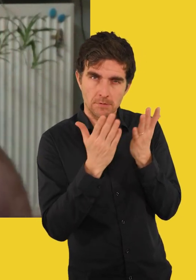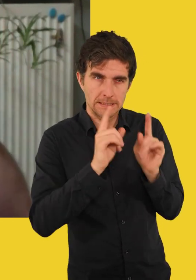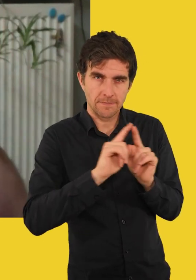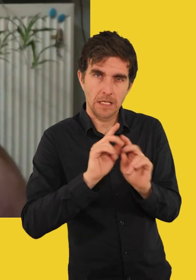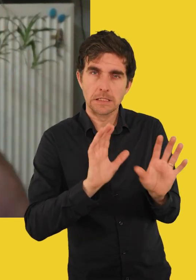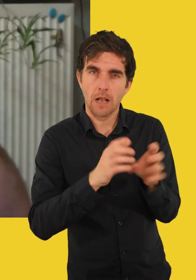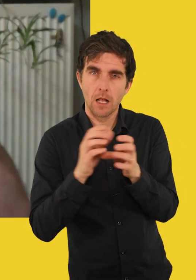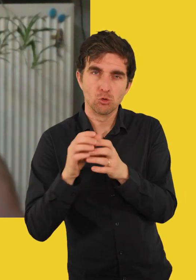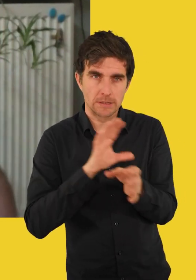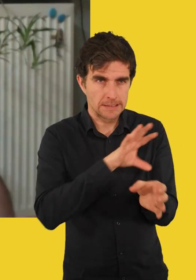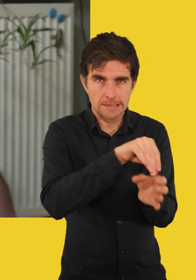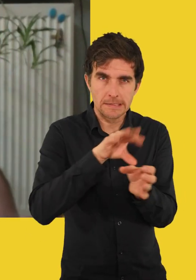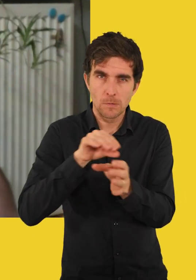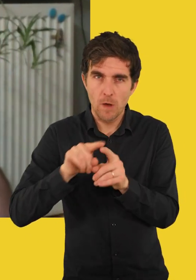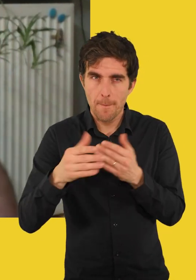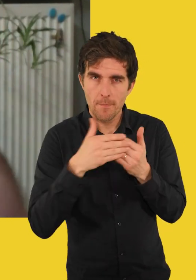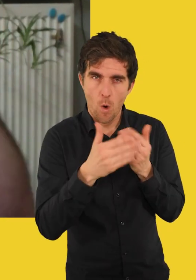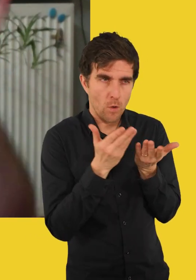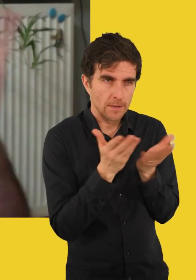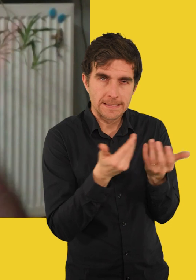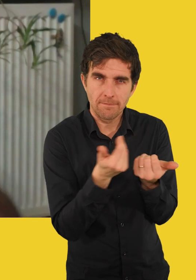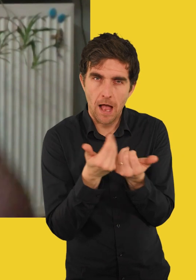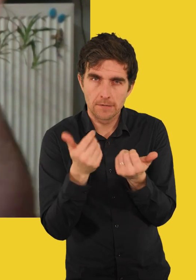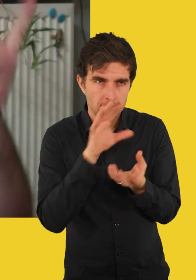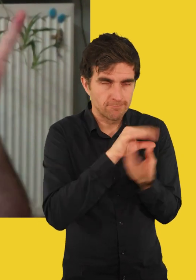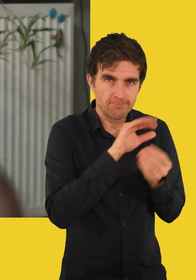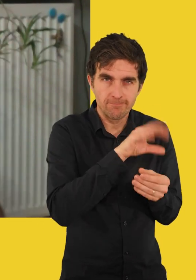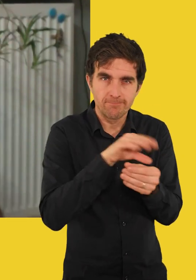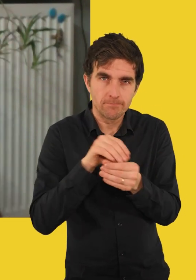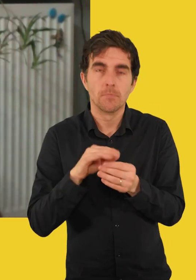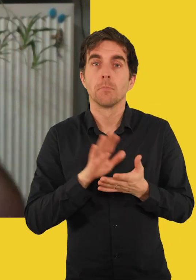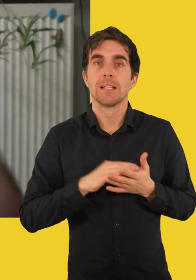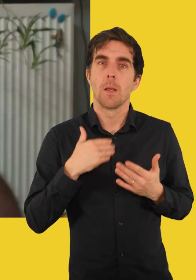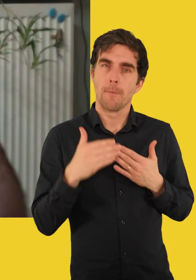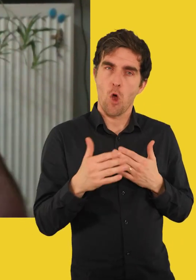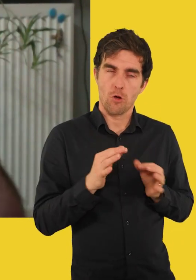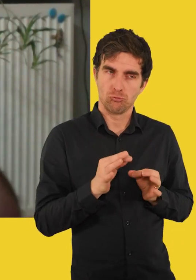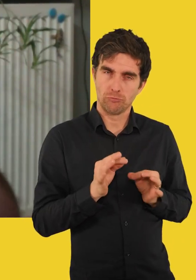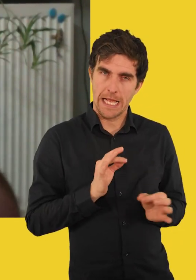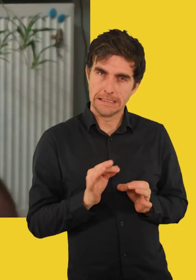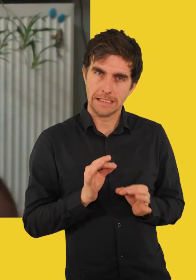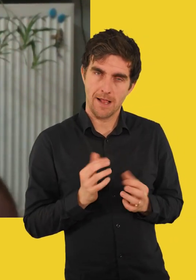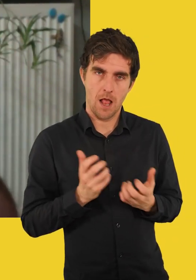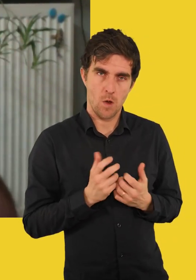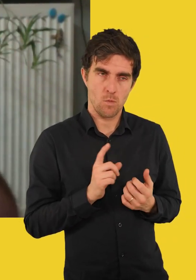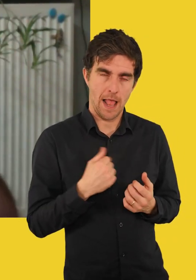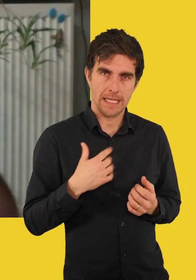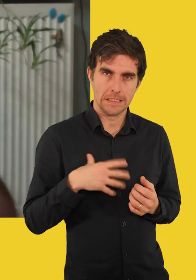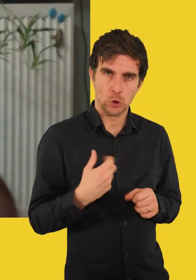dividing the work I do into these categories allows me to be more strategic in terms